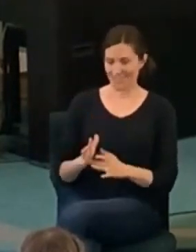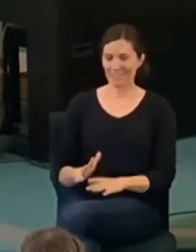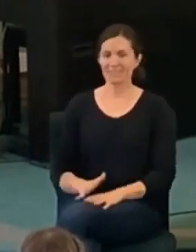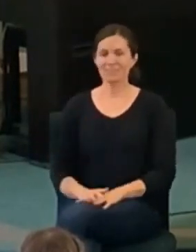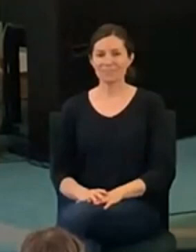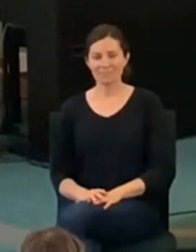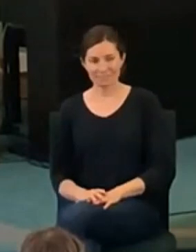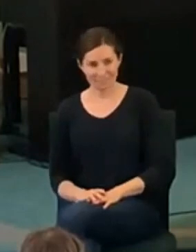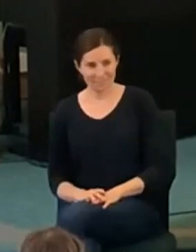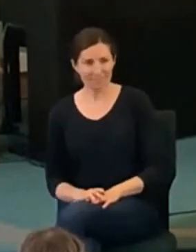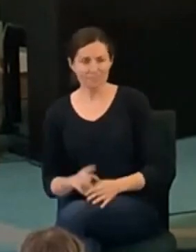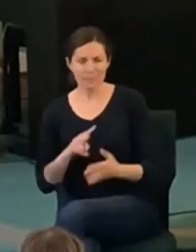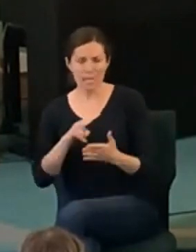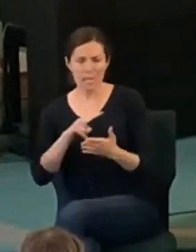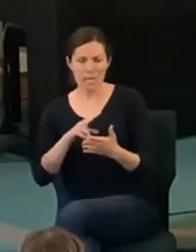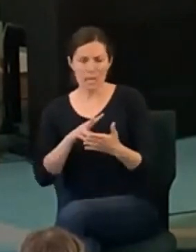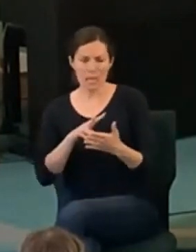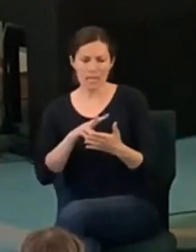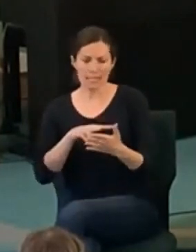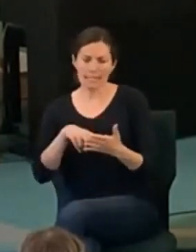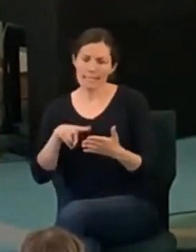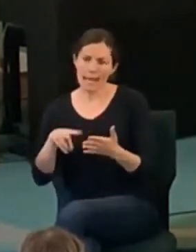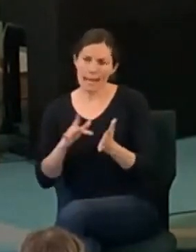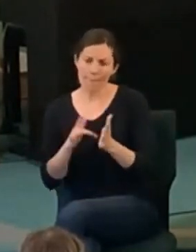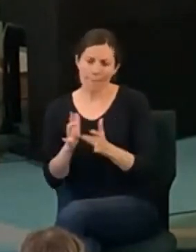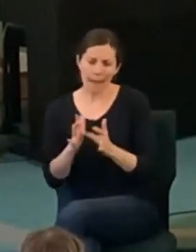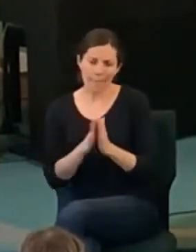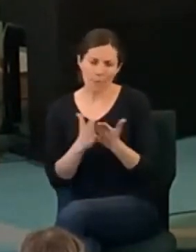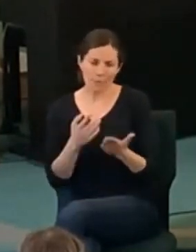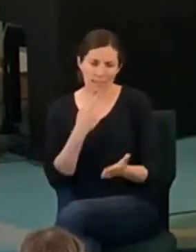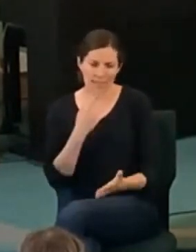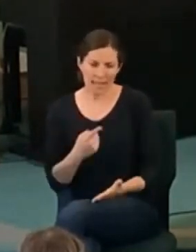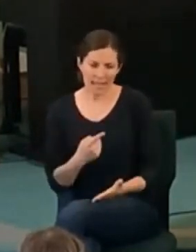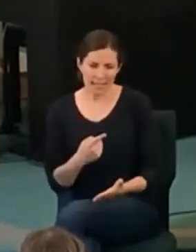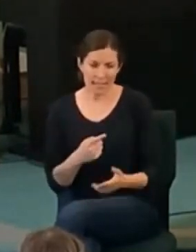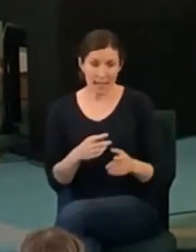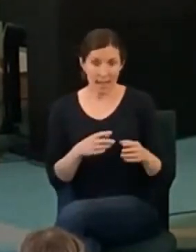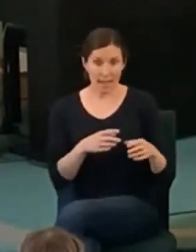authority, and the Jews didn't have the authority to kill another person.